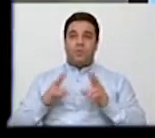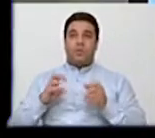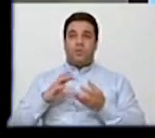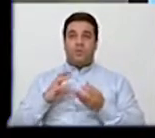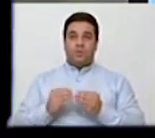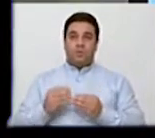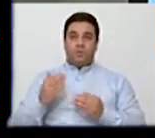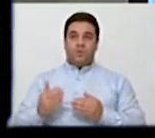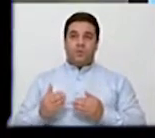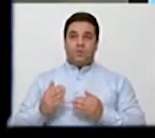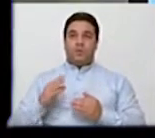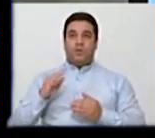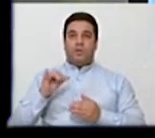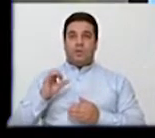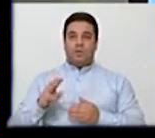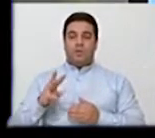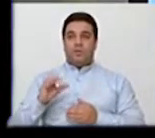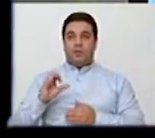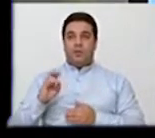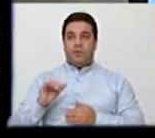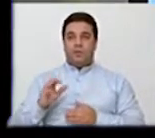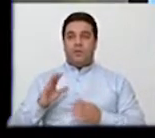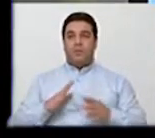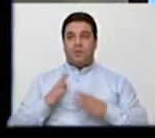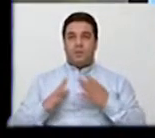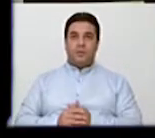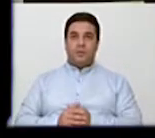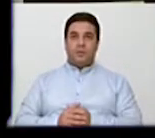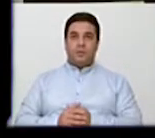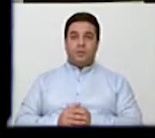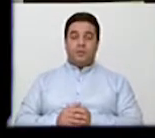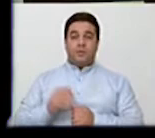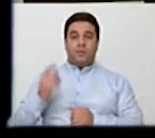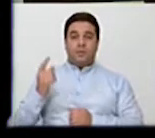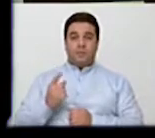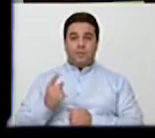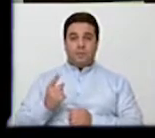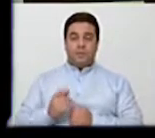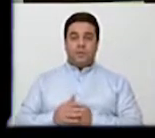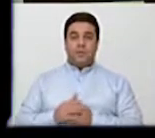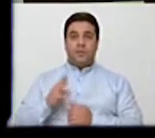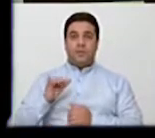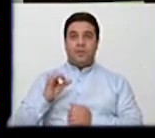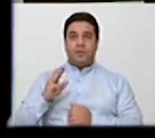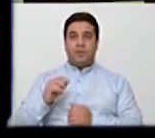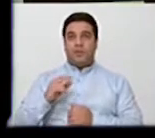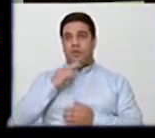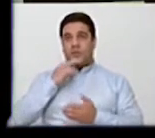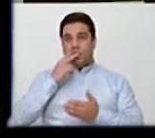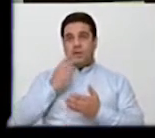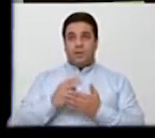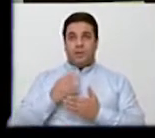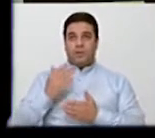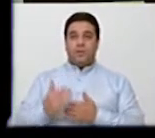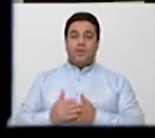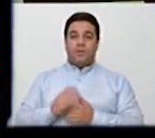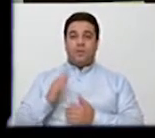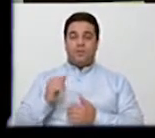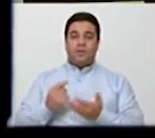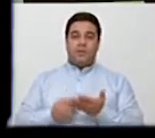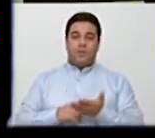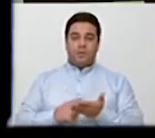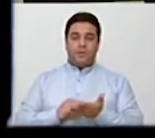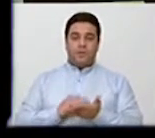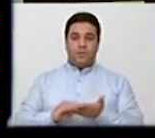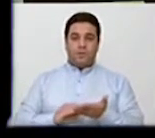mavzular yuzasidan test, masala va mashqlar bajaramiz. Birinchi testga e'tiboringizni qarating va